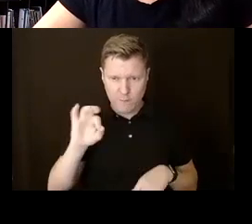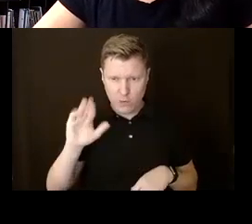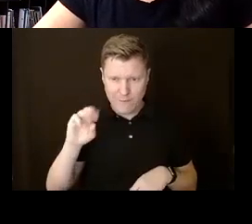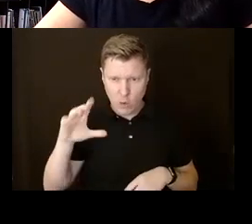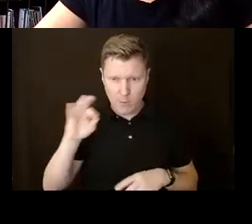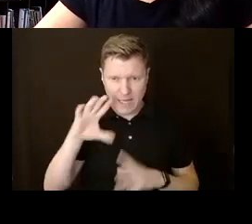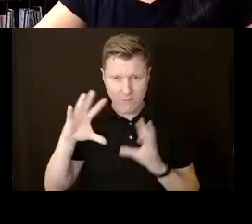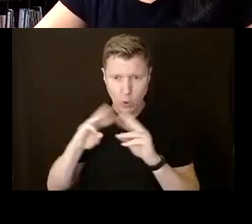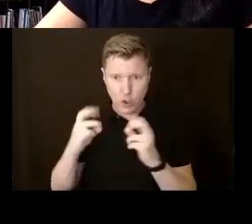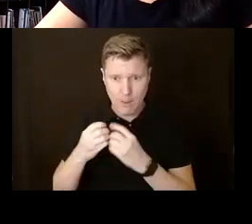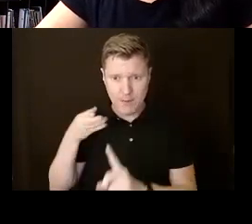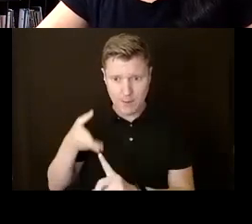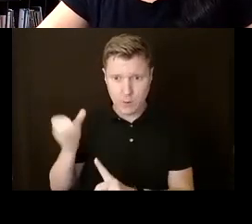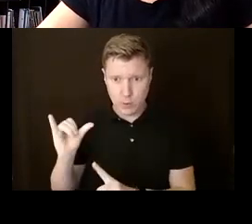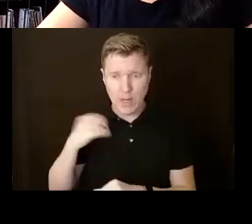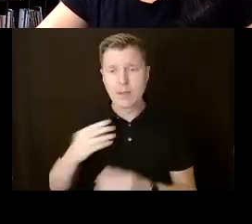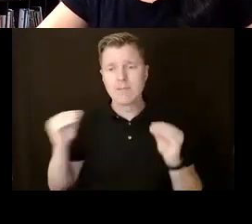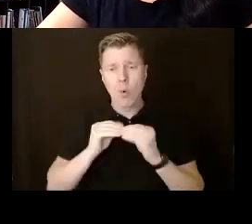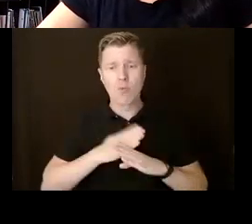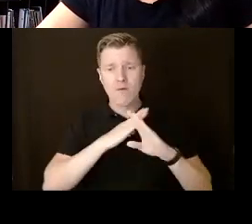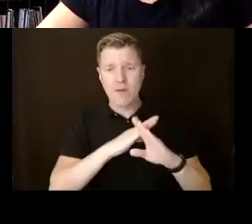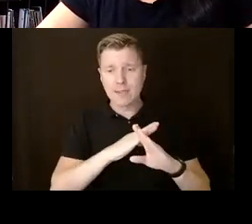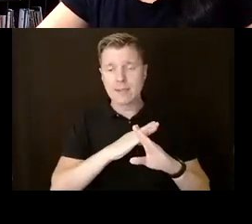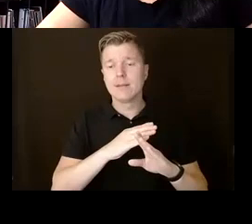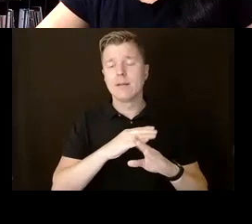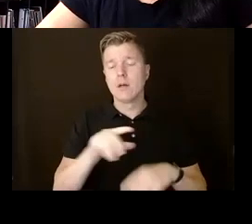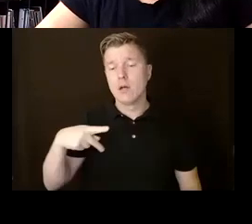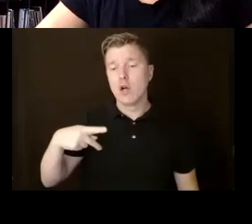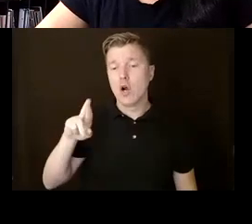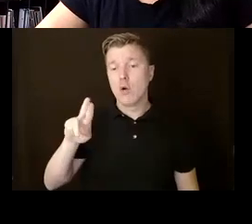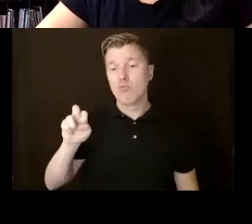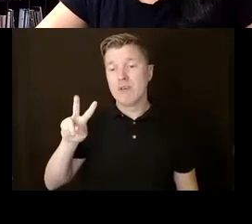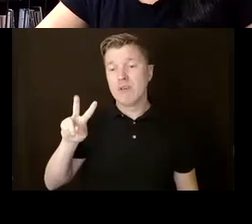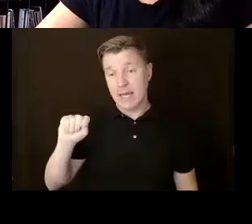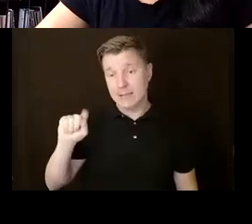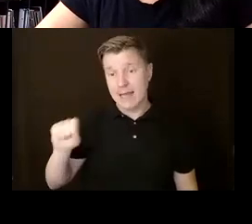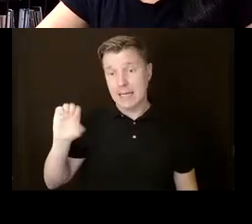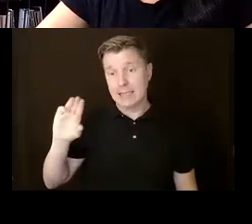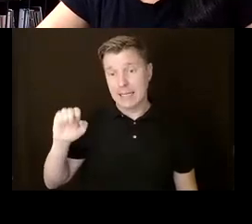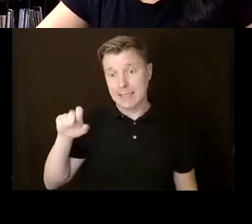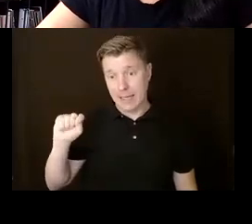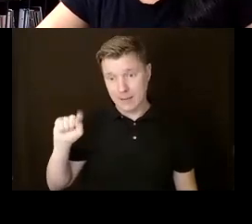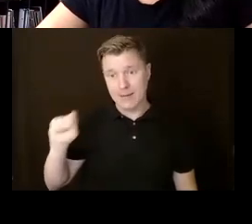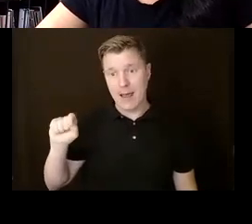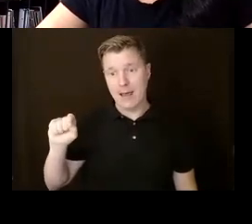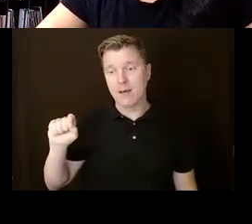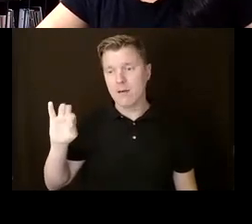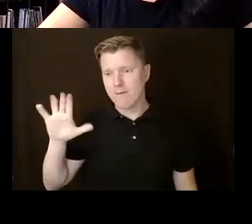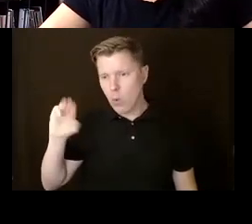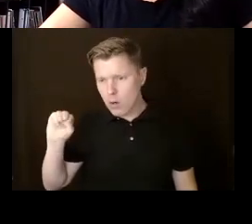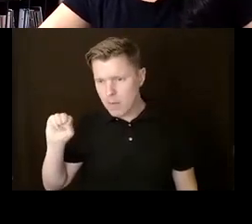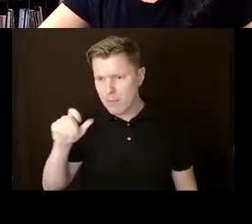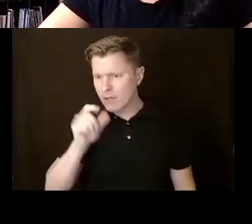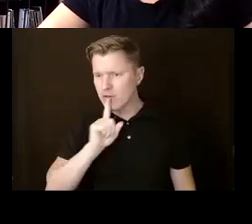there's more information at preventconnect.org. There's lots of emails in this thread, and I'm not sure if we'll be able